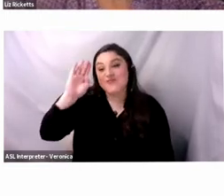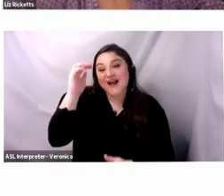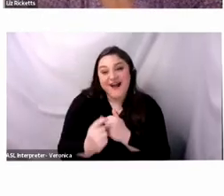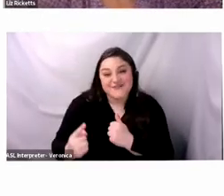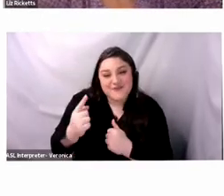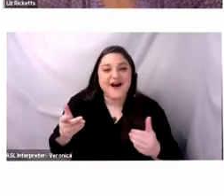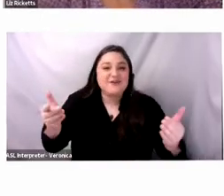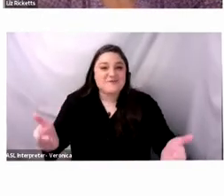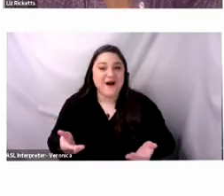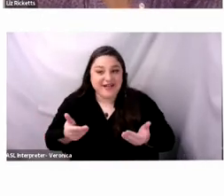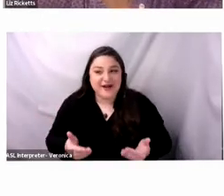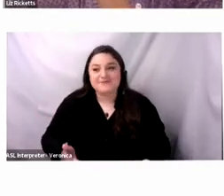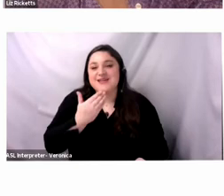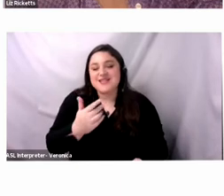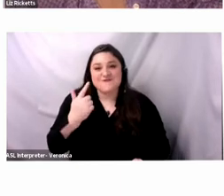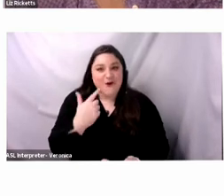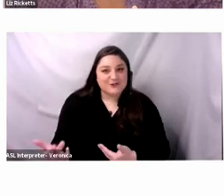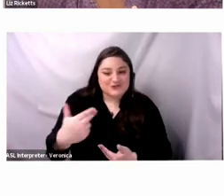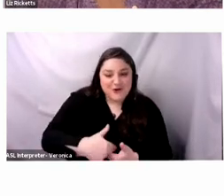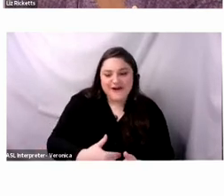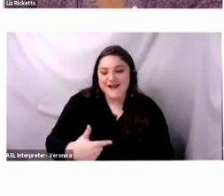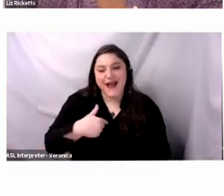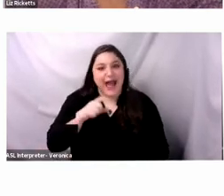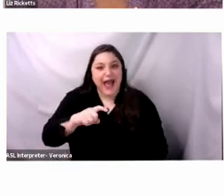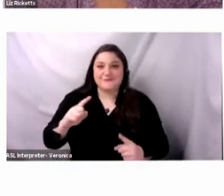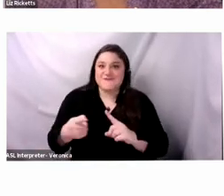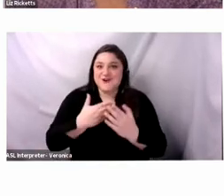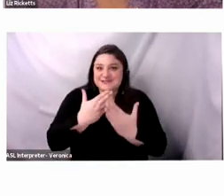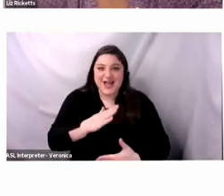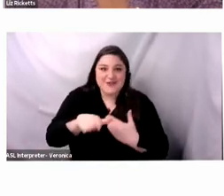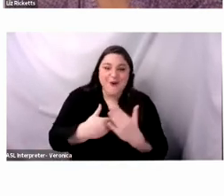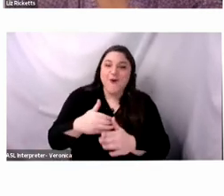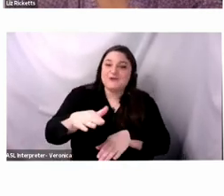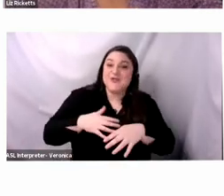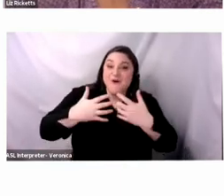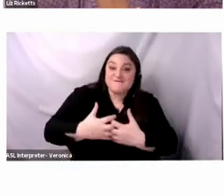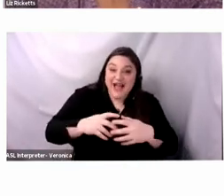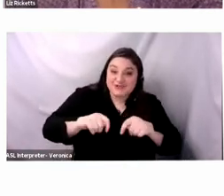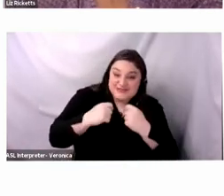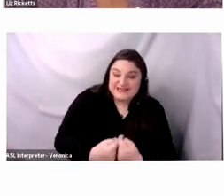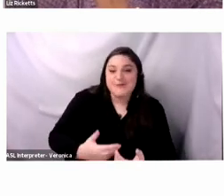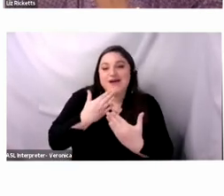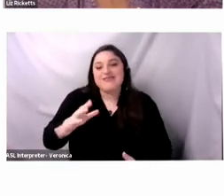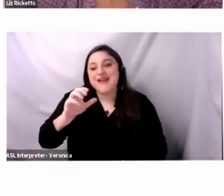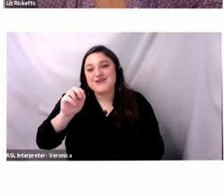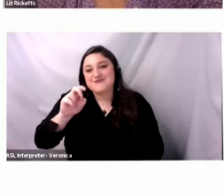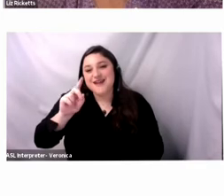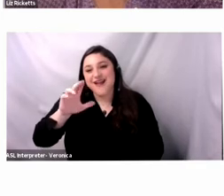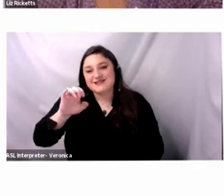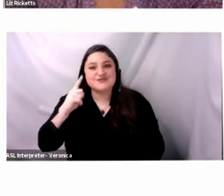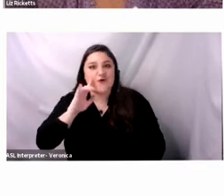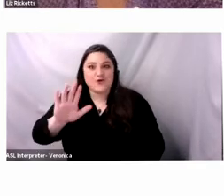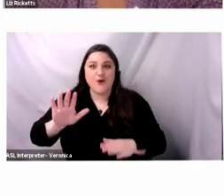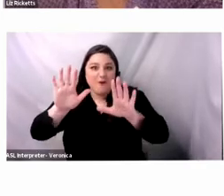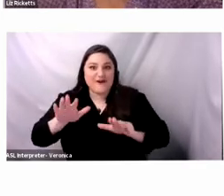me. And I definitely want to thank the whole team at Flow Factory. Thanks Candace for the lovely introduction and for Nicole for coordinating all